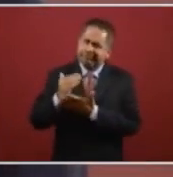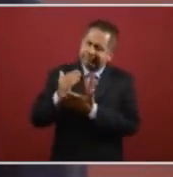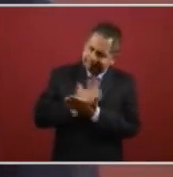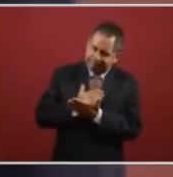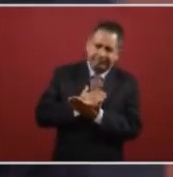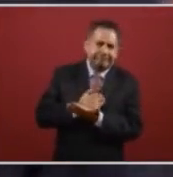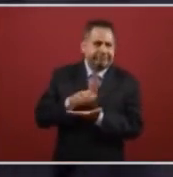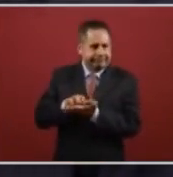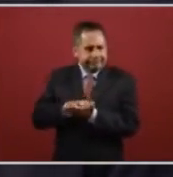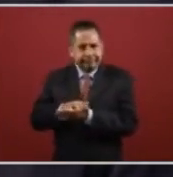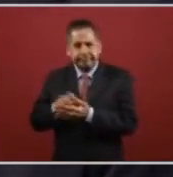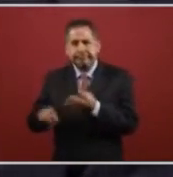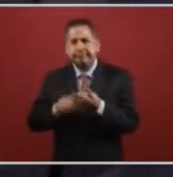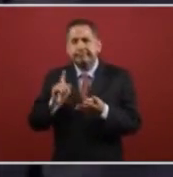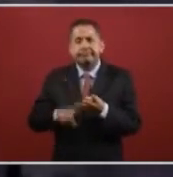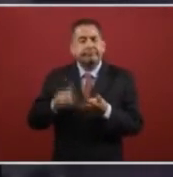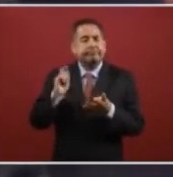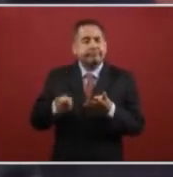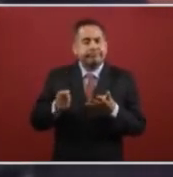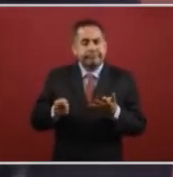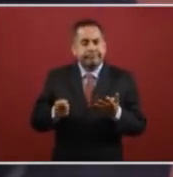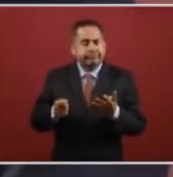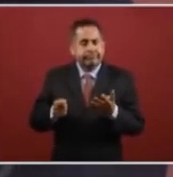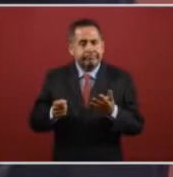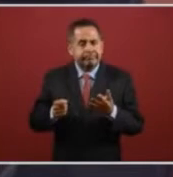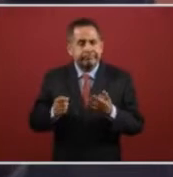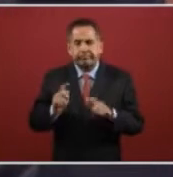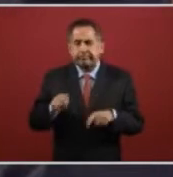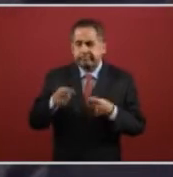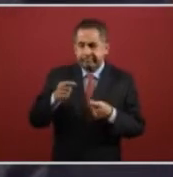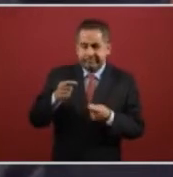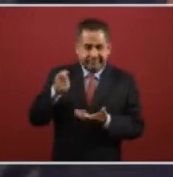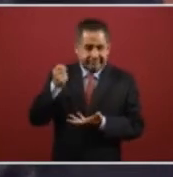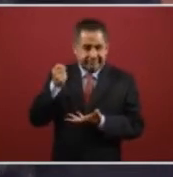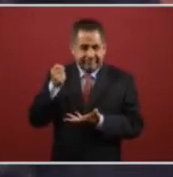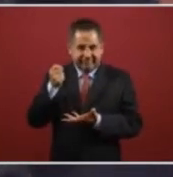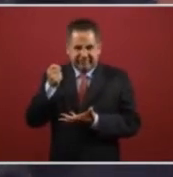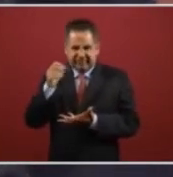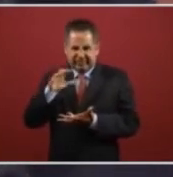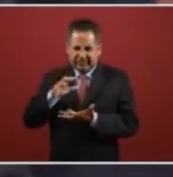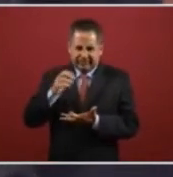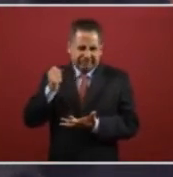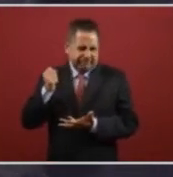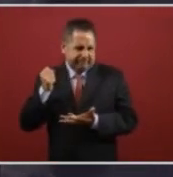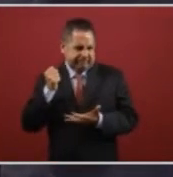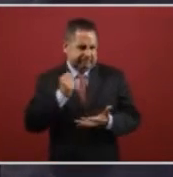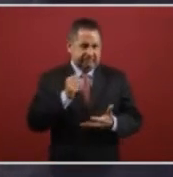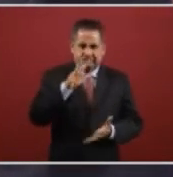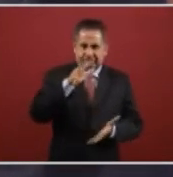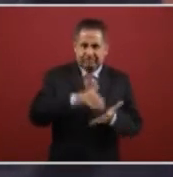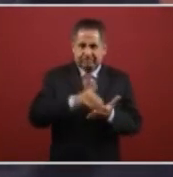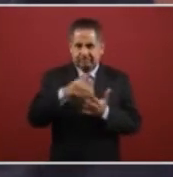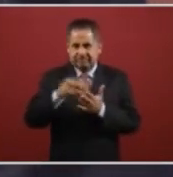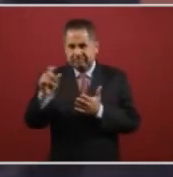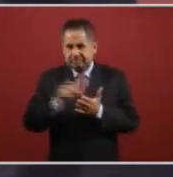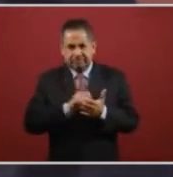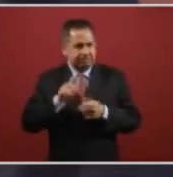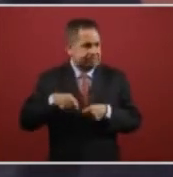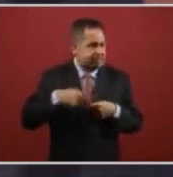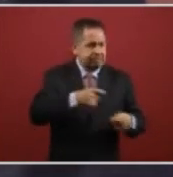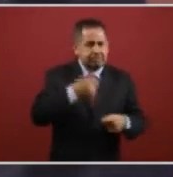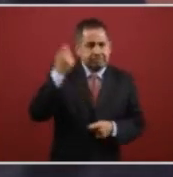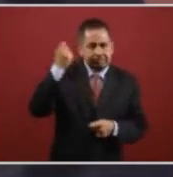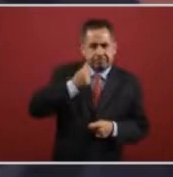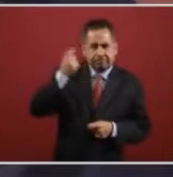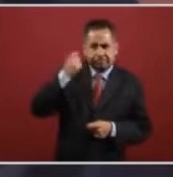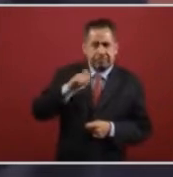private. Isn't it austerity to not give a total of 5